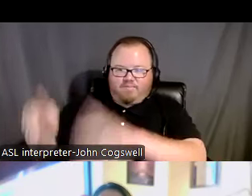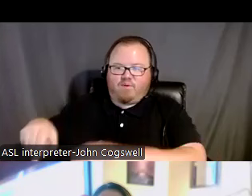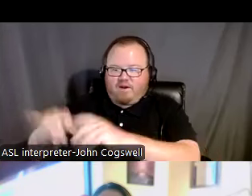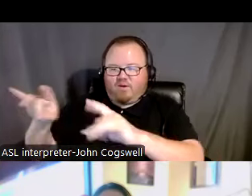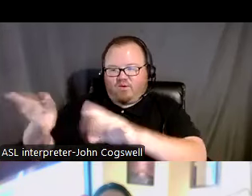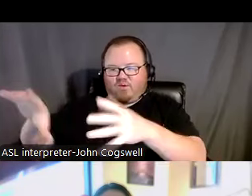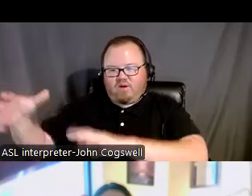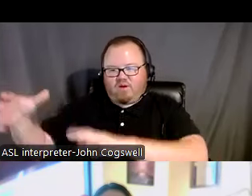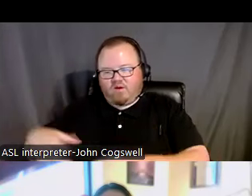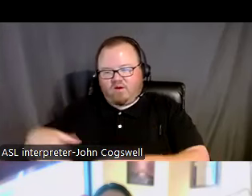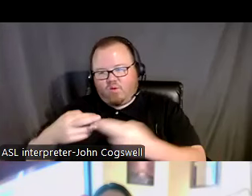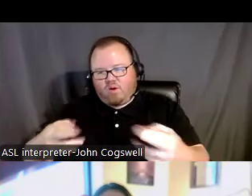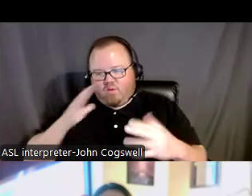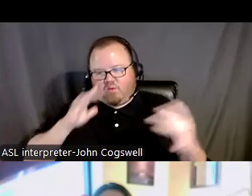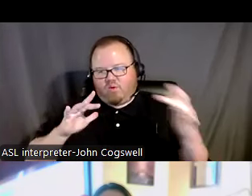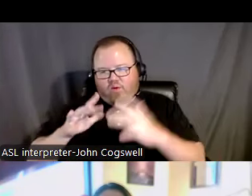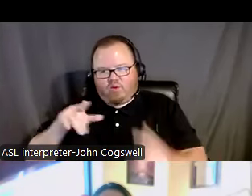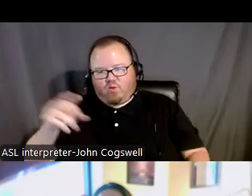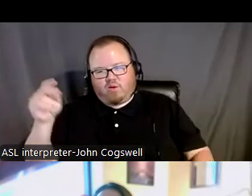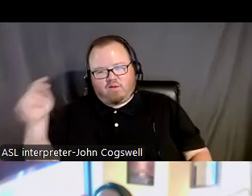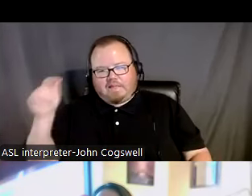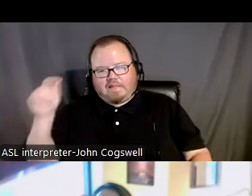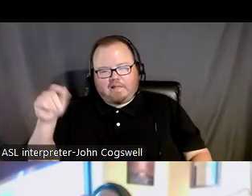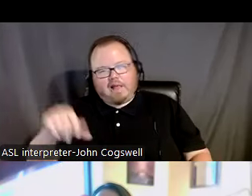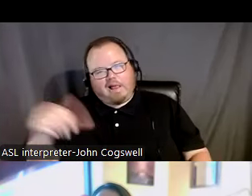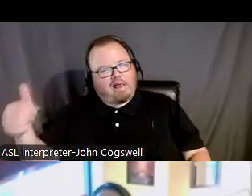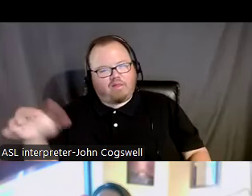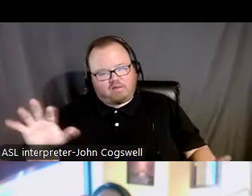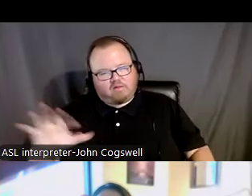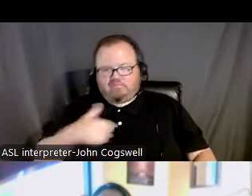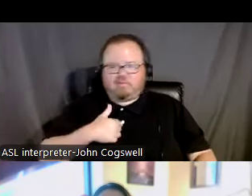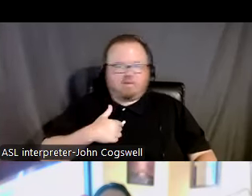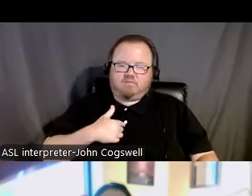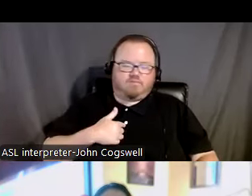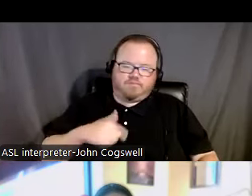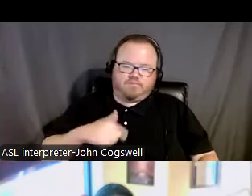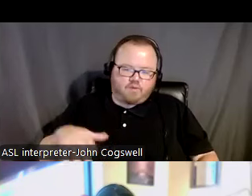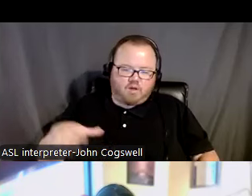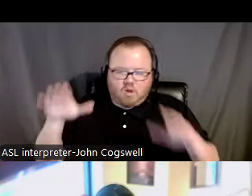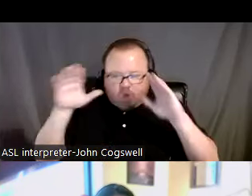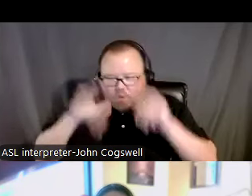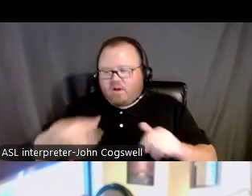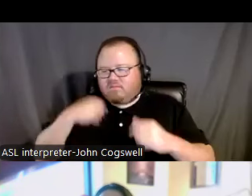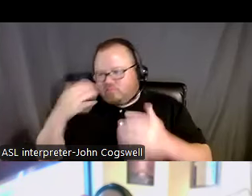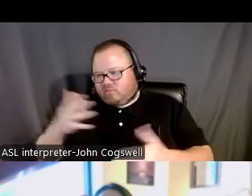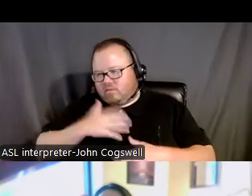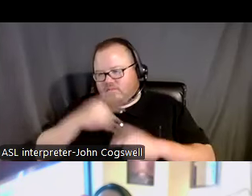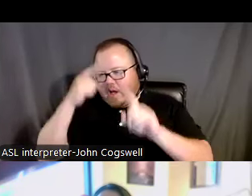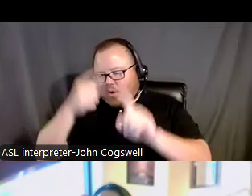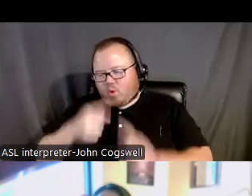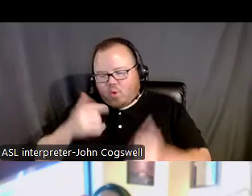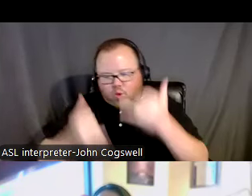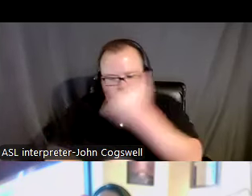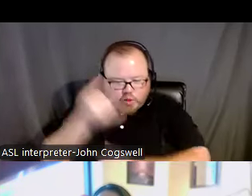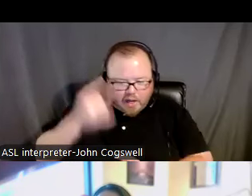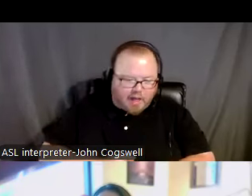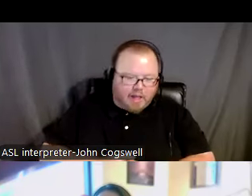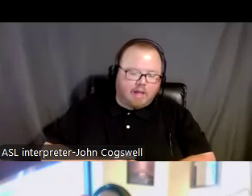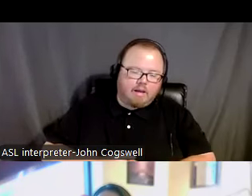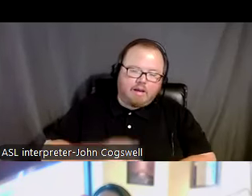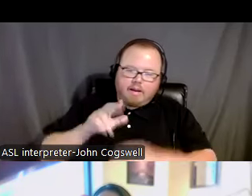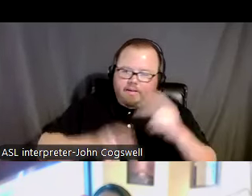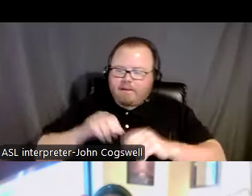a resource that will get back to you immediately, so you can get that support. But hopefully, I told you my goals for today. We're building a